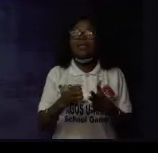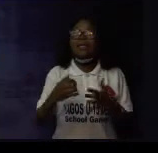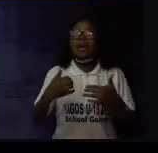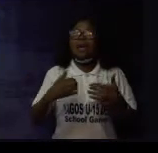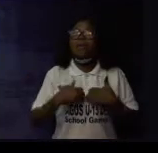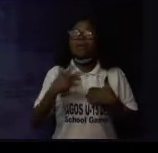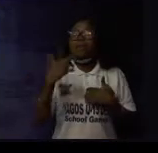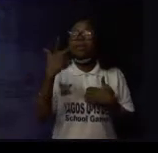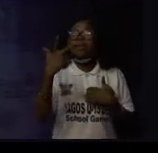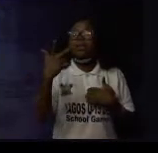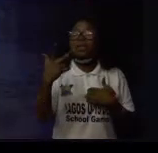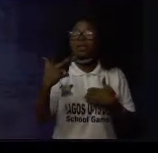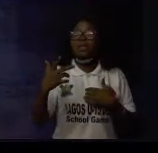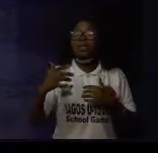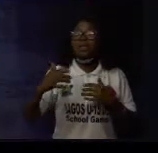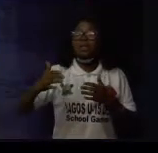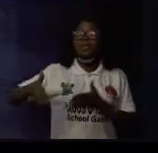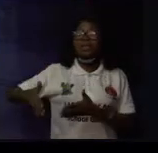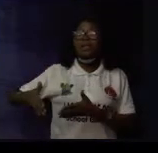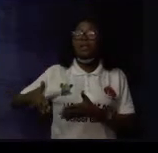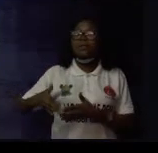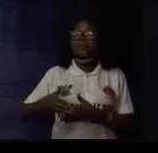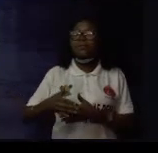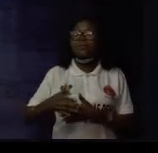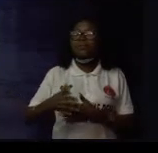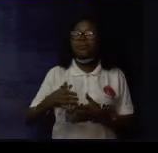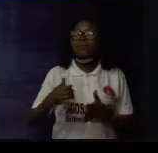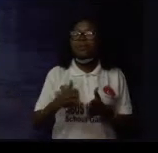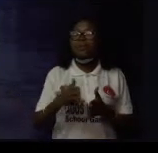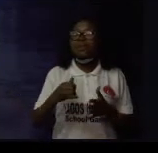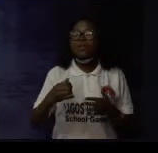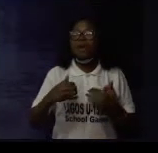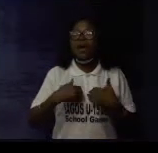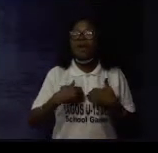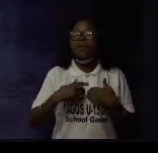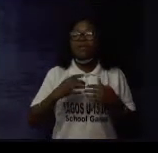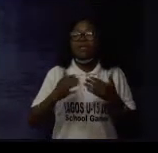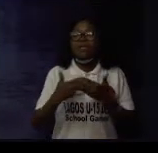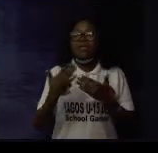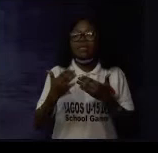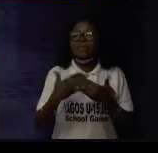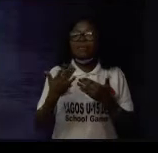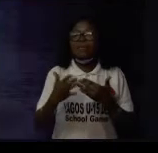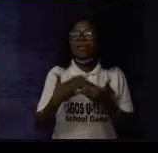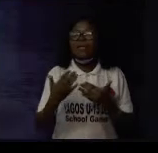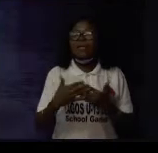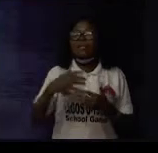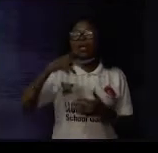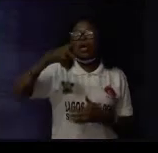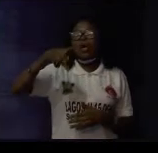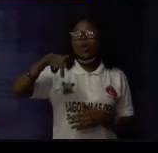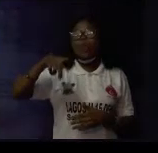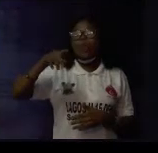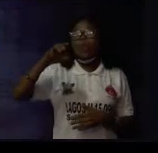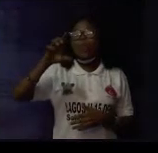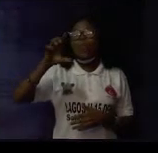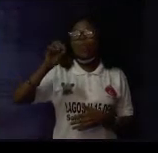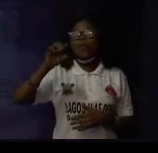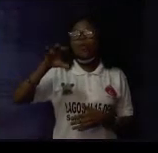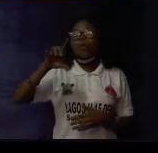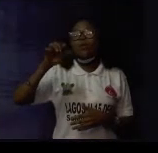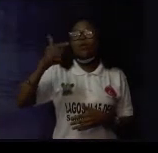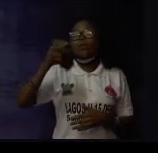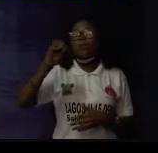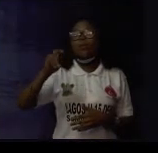three sides. Now, a triangle is the simplest polygon because it's not possible for you